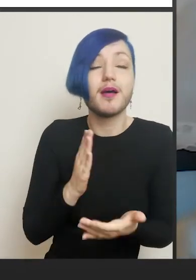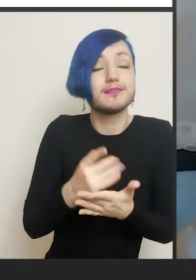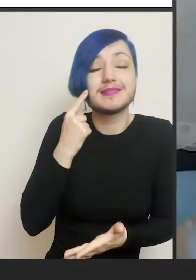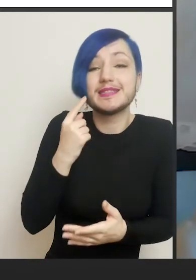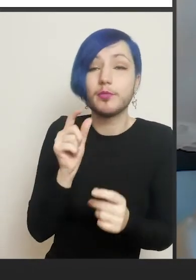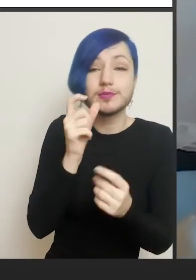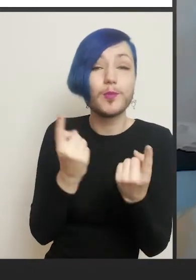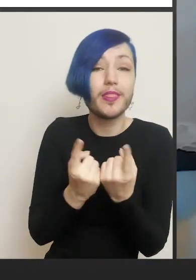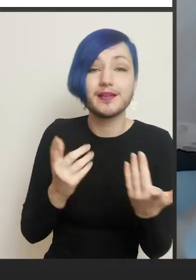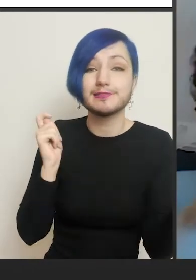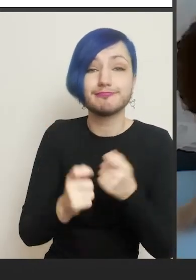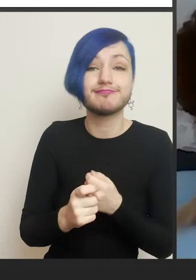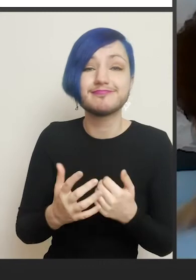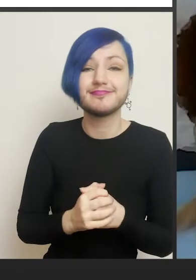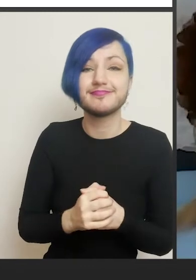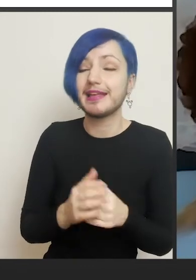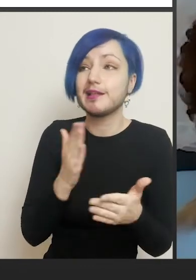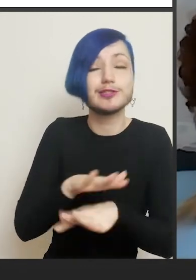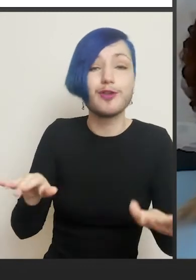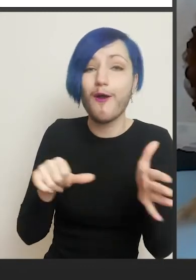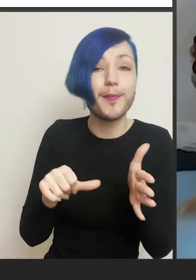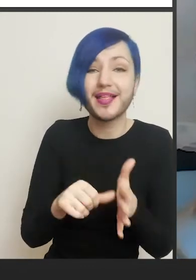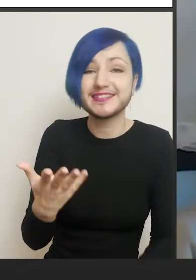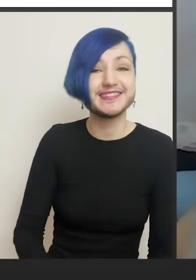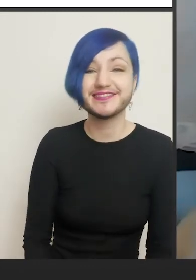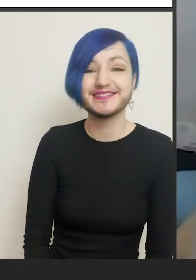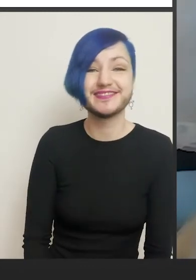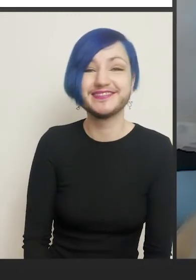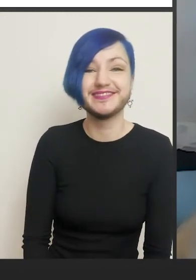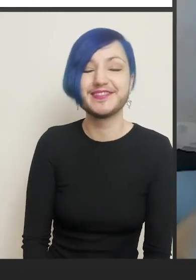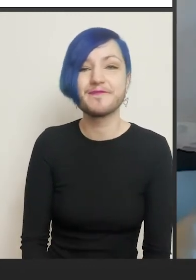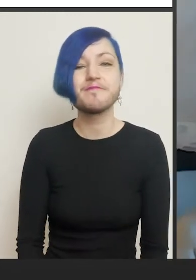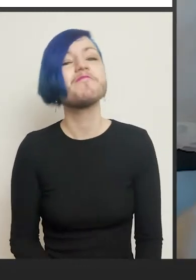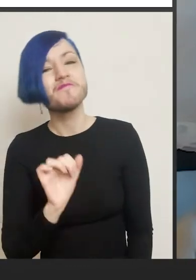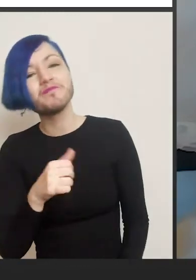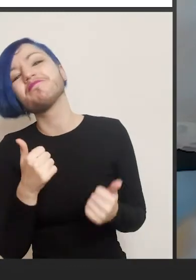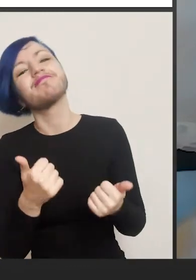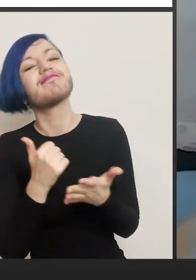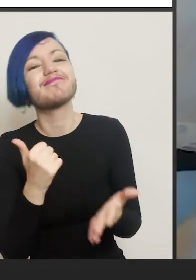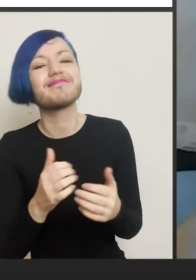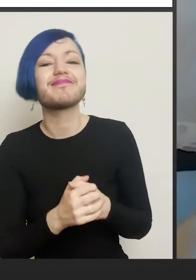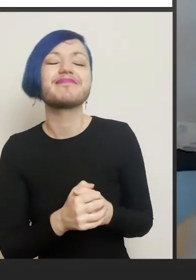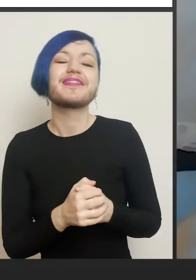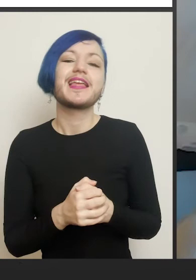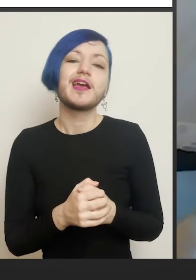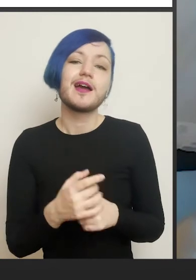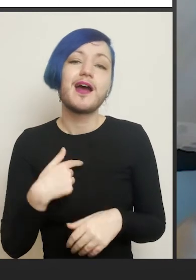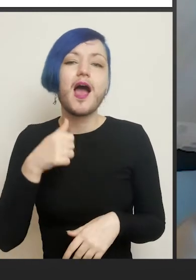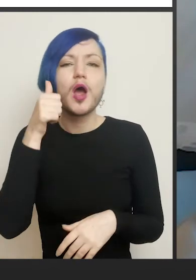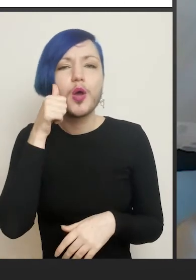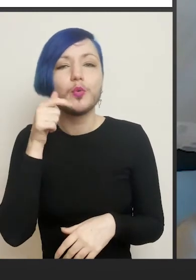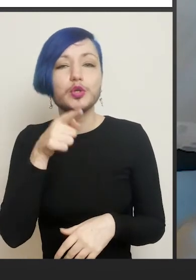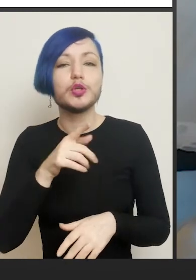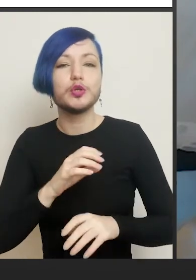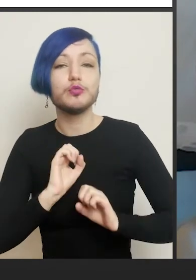Simple things, honestly. Yeah, we're not hard to. Great. This is, and I know that